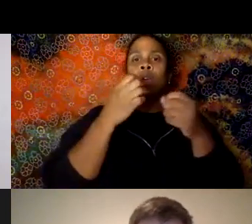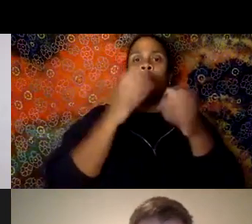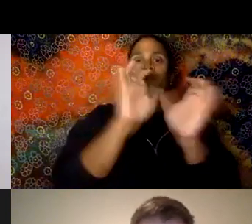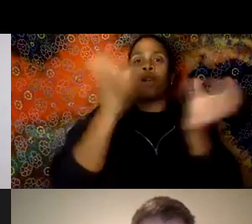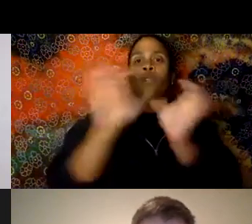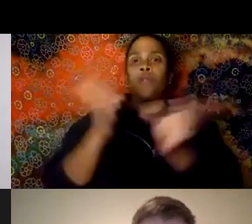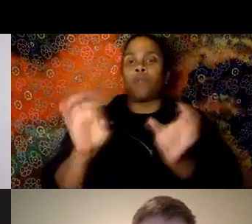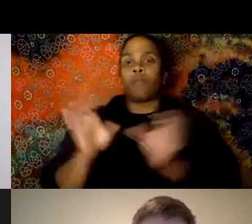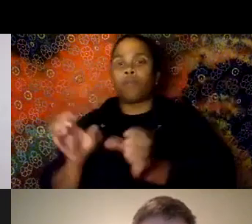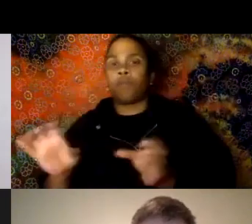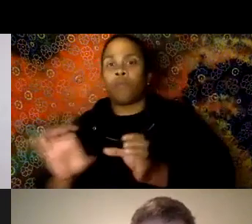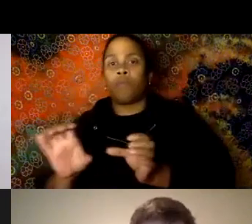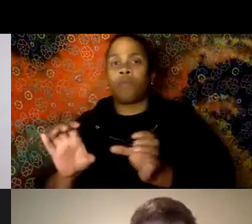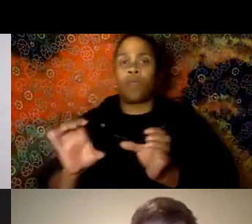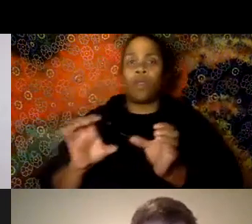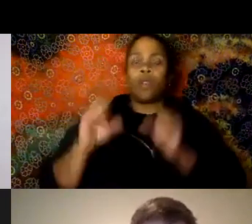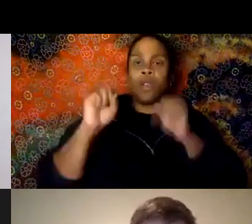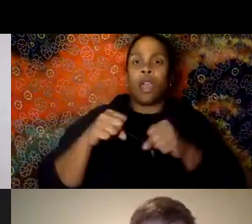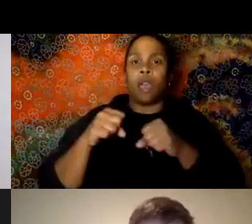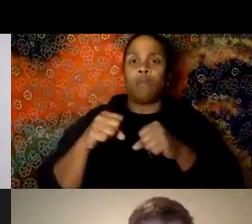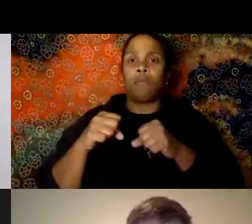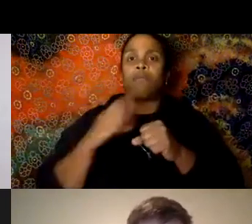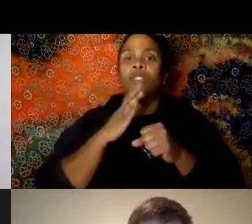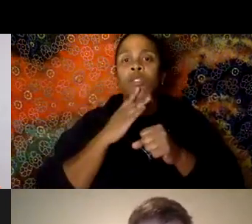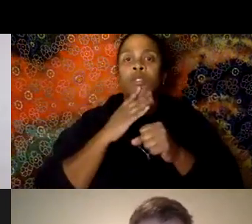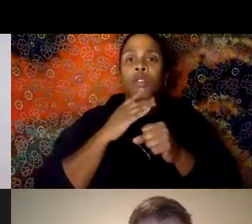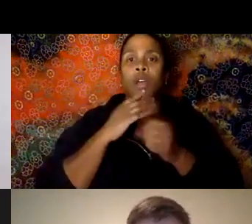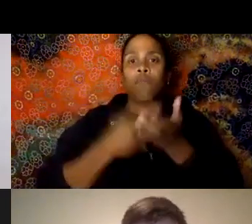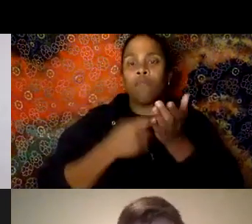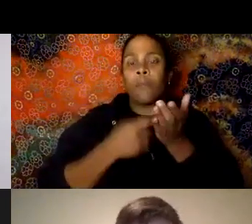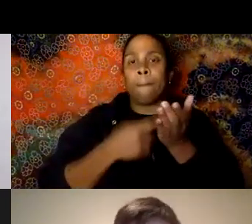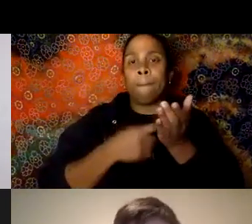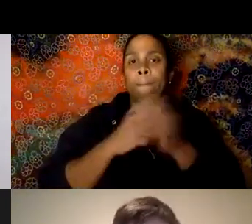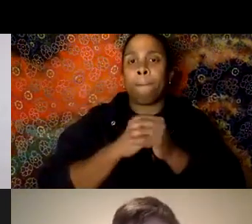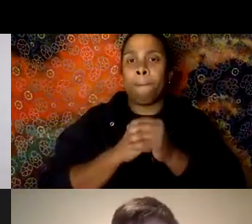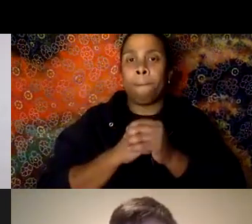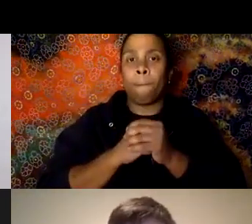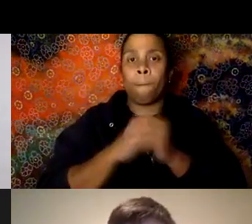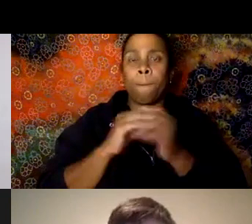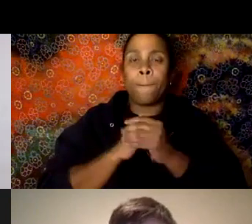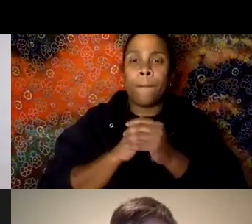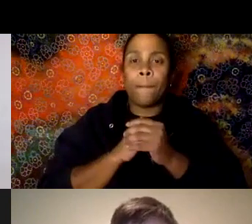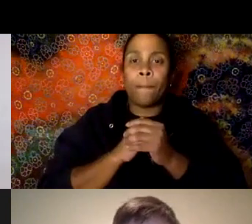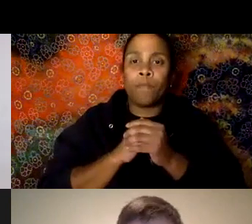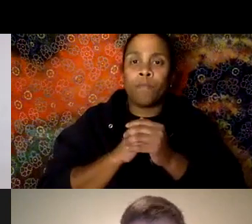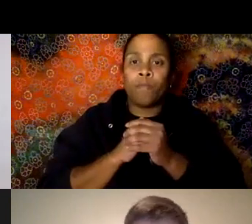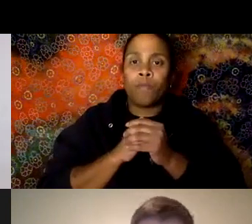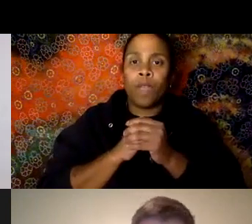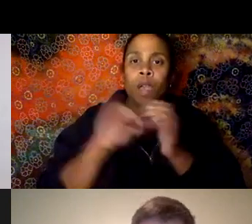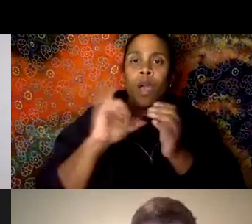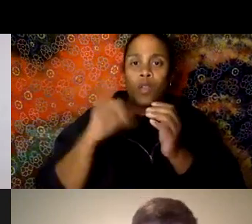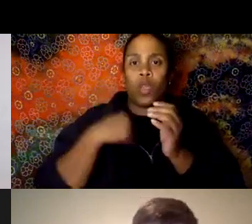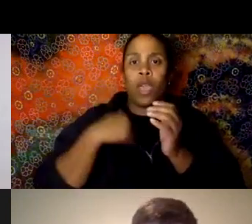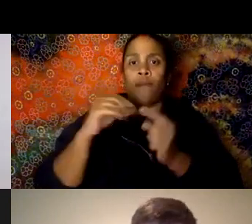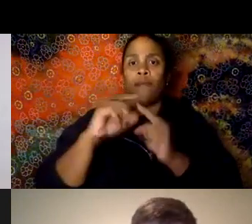different talks and we're all available to do sessions, many of us at the fair, and we have specials that we offer at those events too. So the next one is next